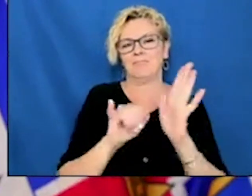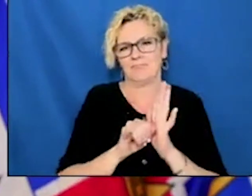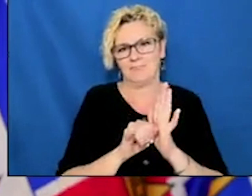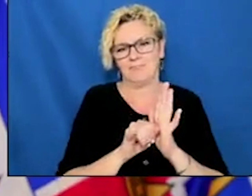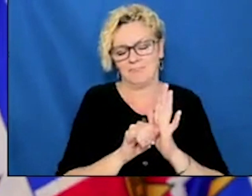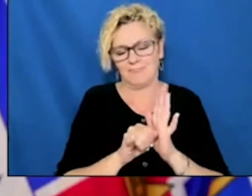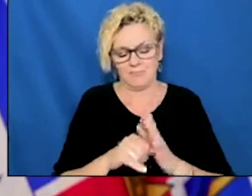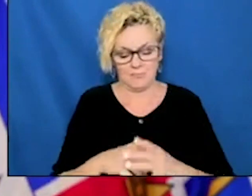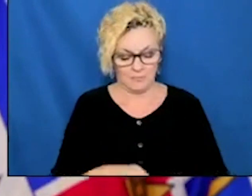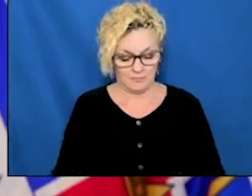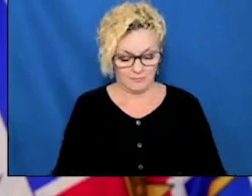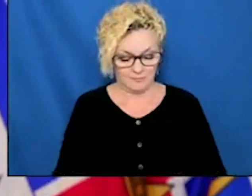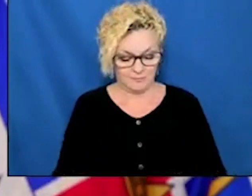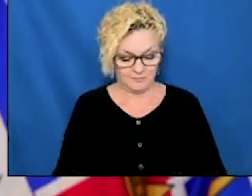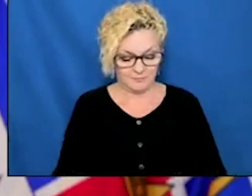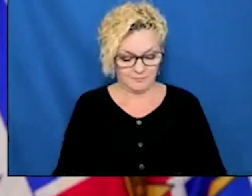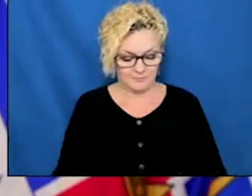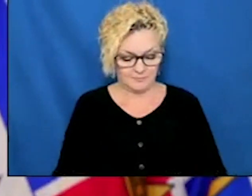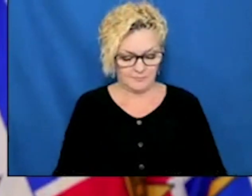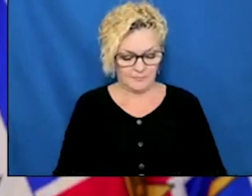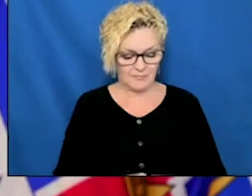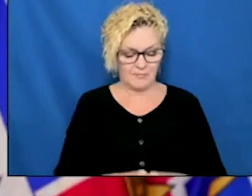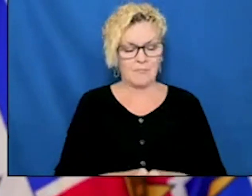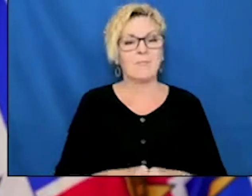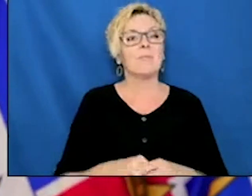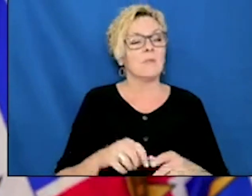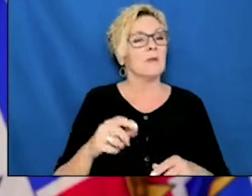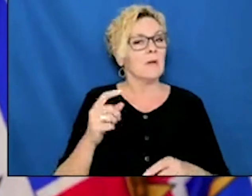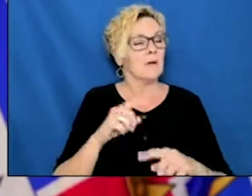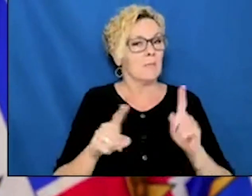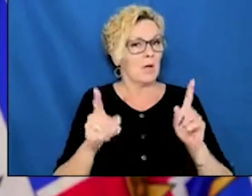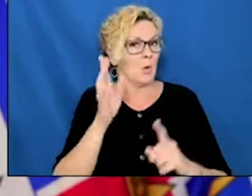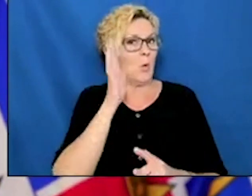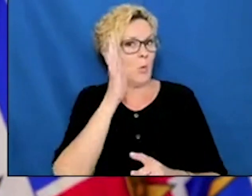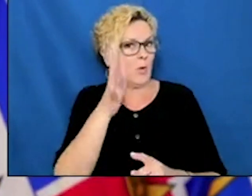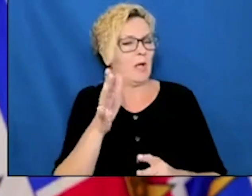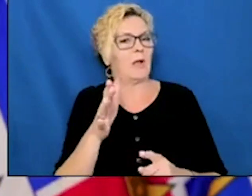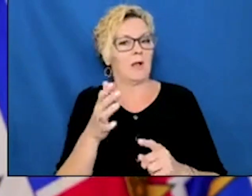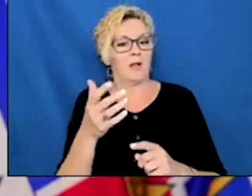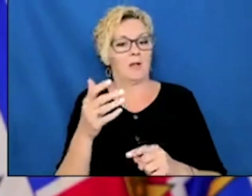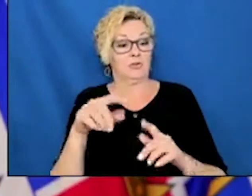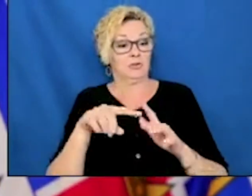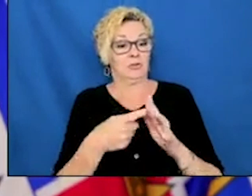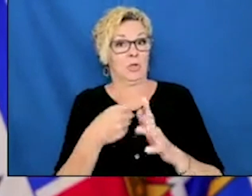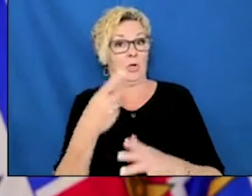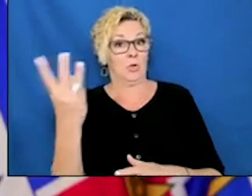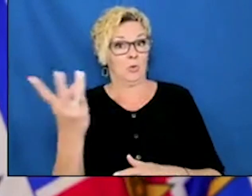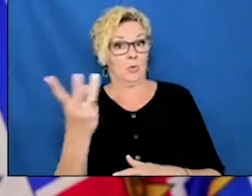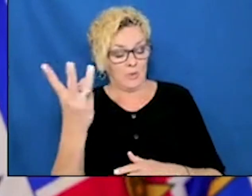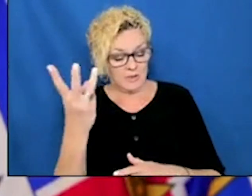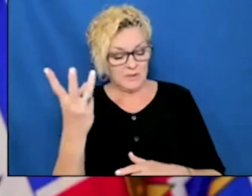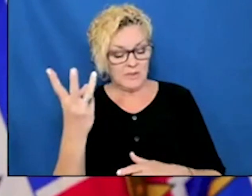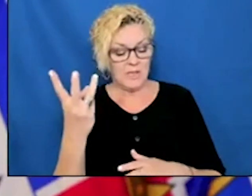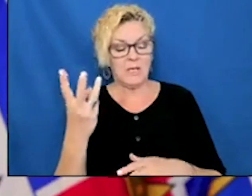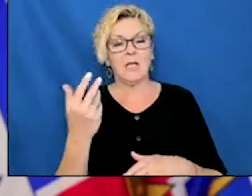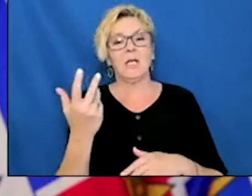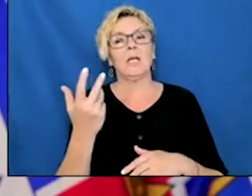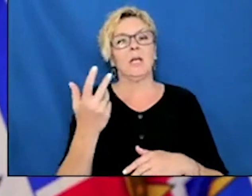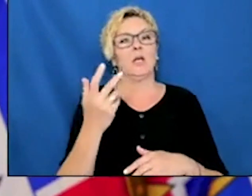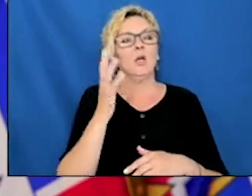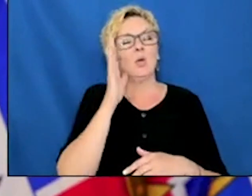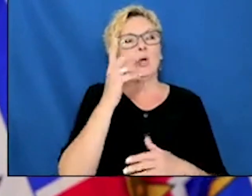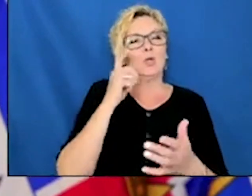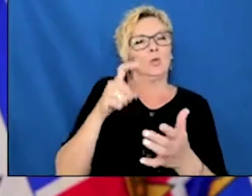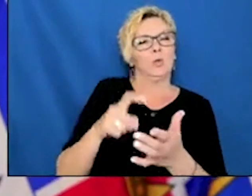granular detail mostly by community health service area. And I say mostly because there are some smaller population centres